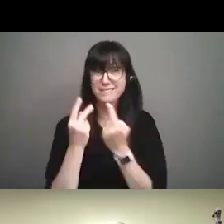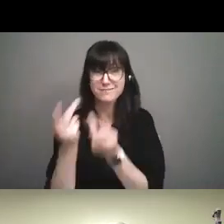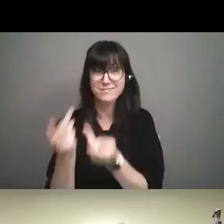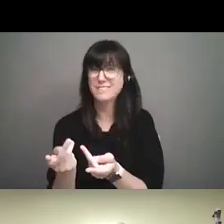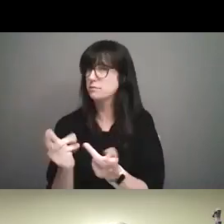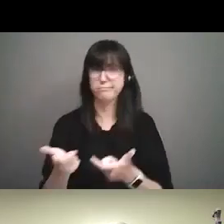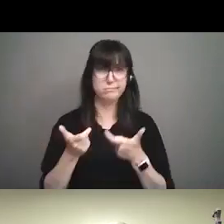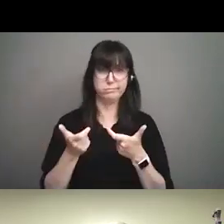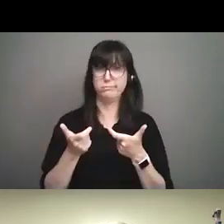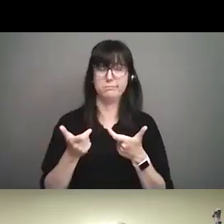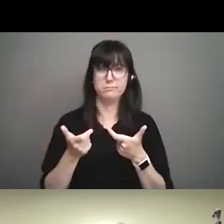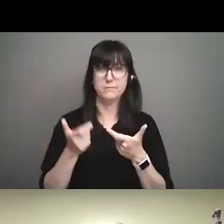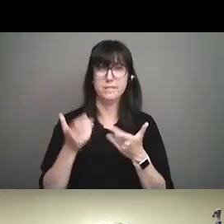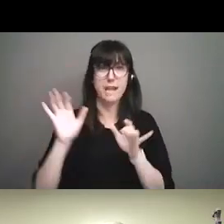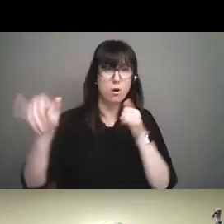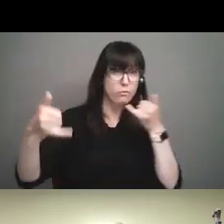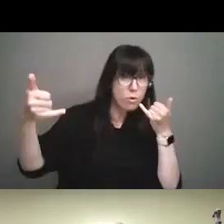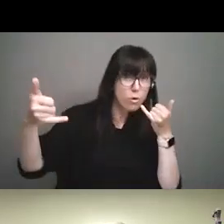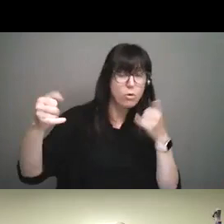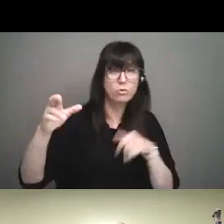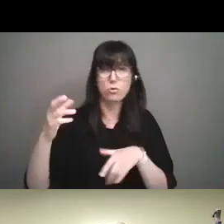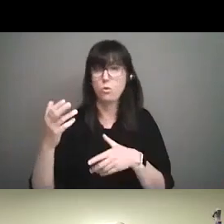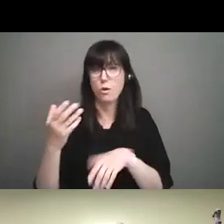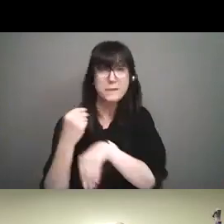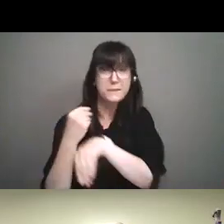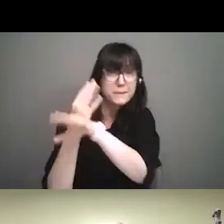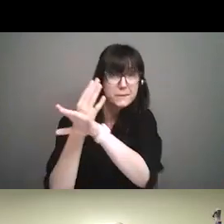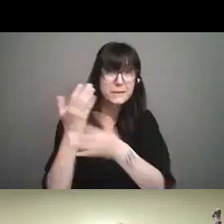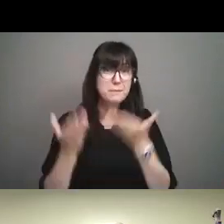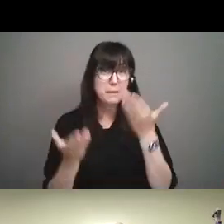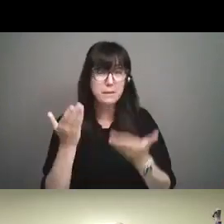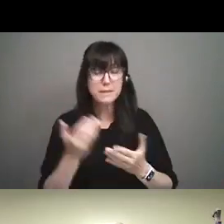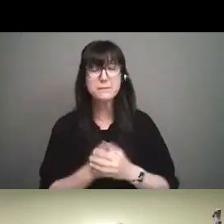to perhaps telephone calls or attempts at video conferencing.